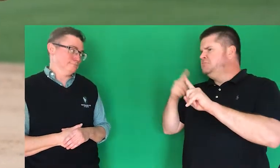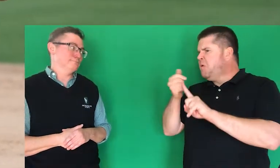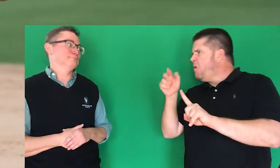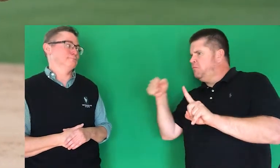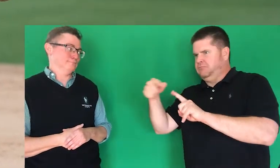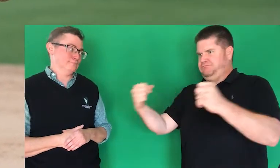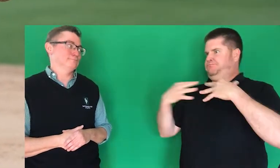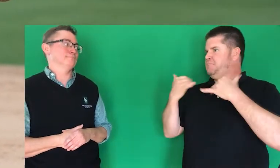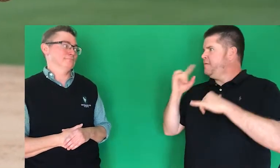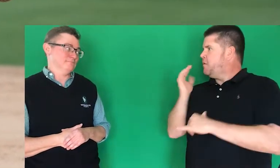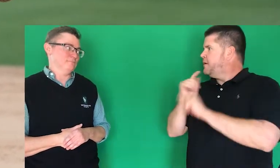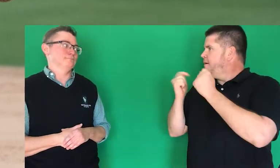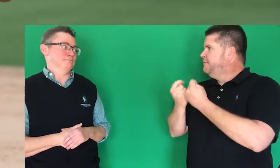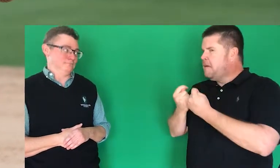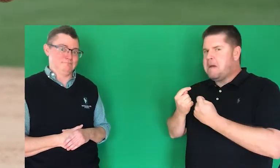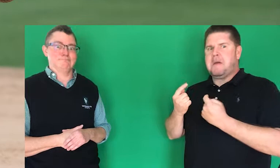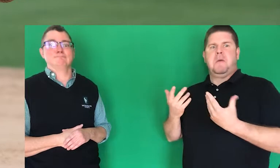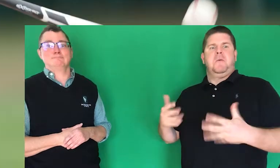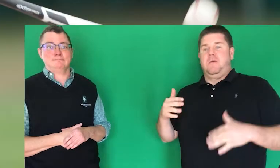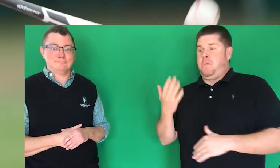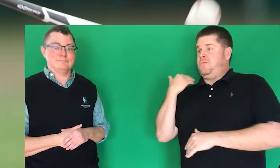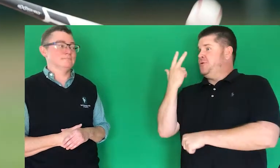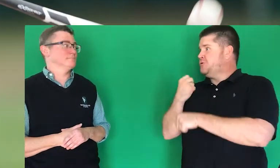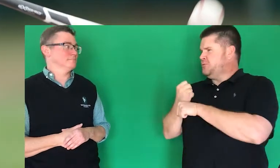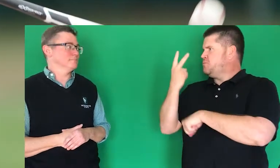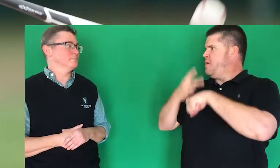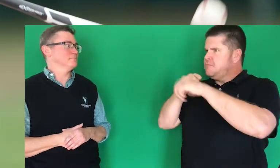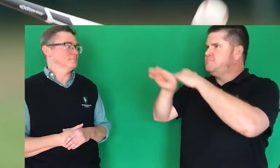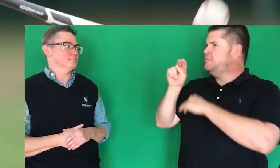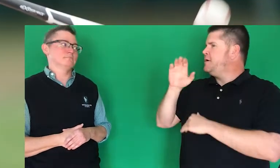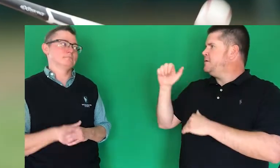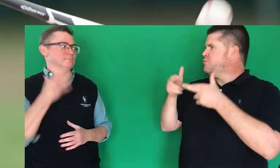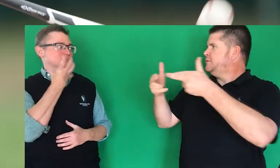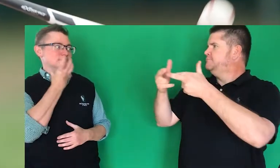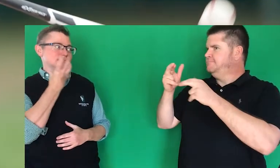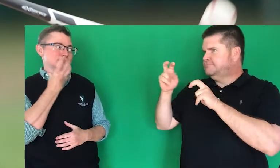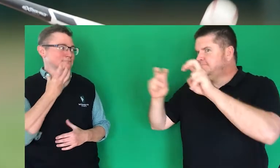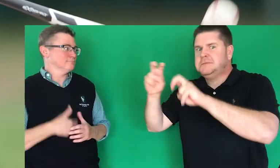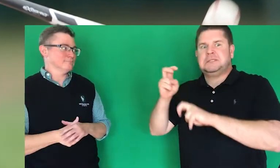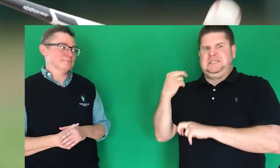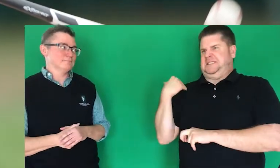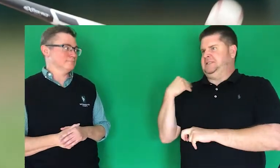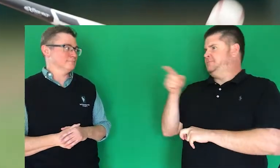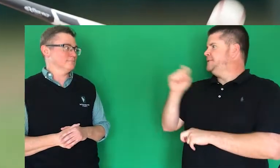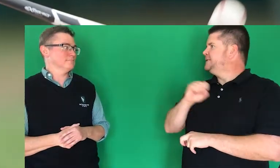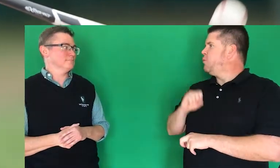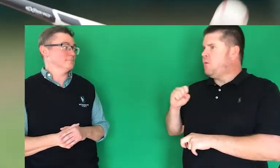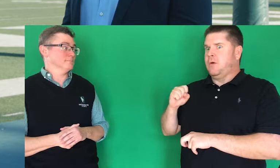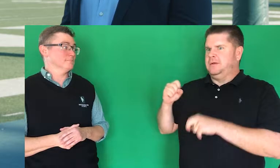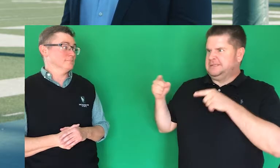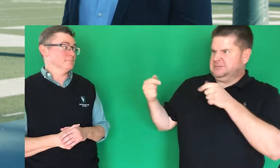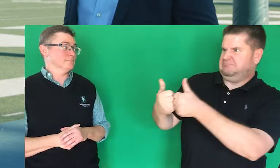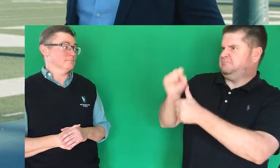other local stars to play here at Sacramento State. 2 of the last 3 years in the NCAA Regional, and most recently at